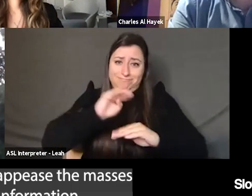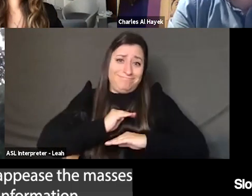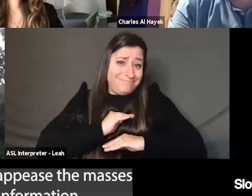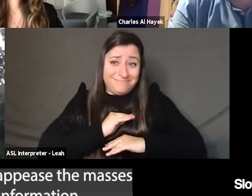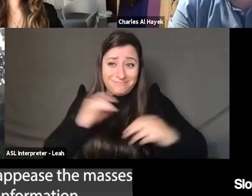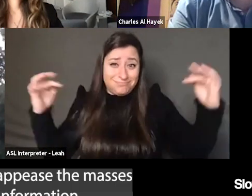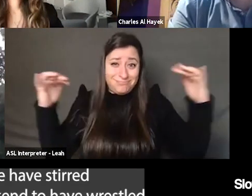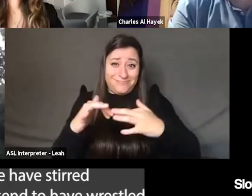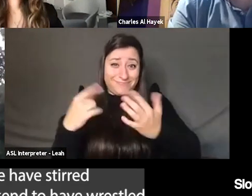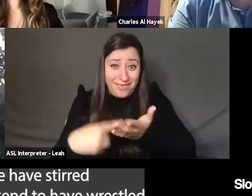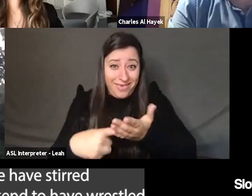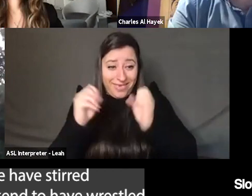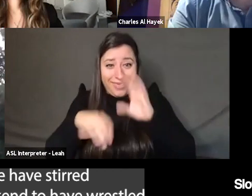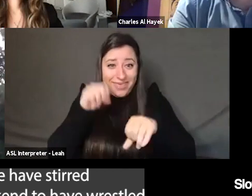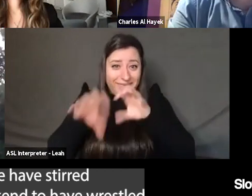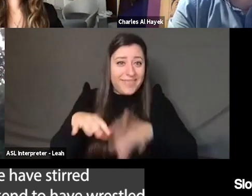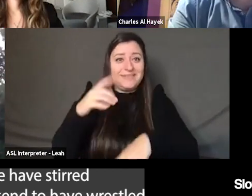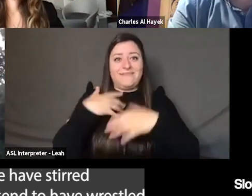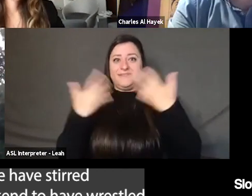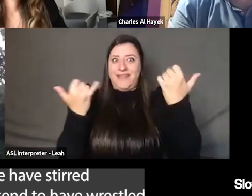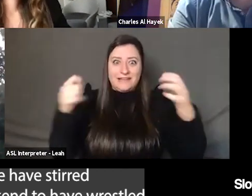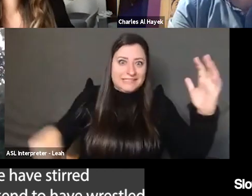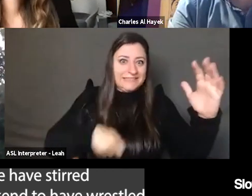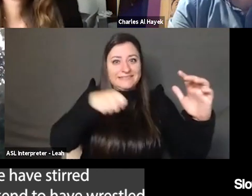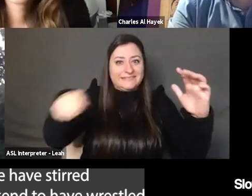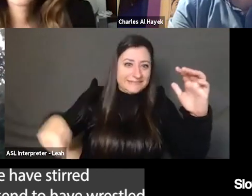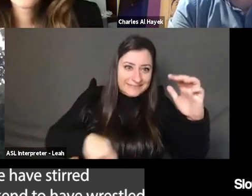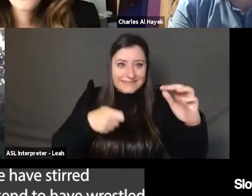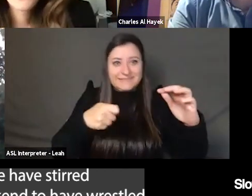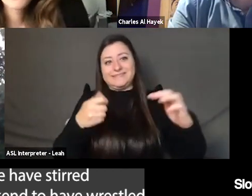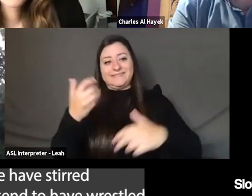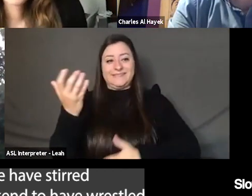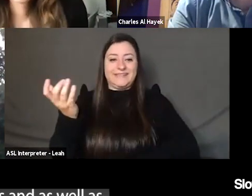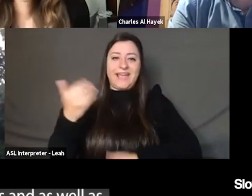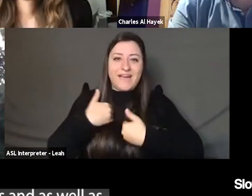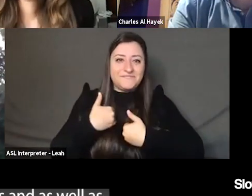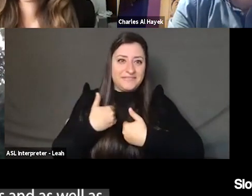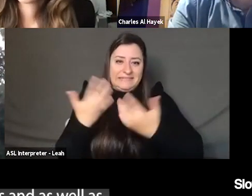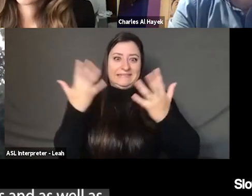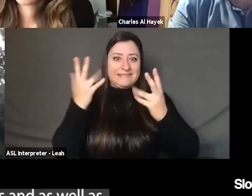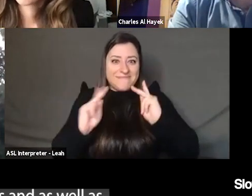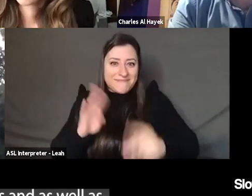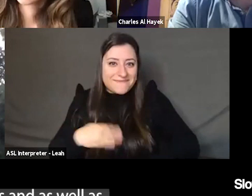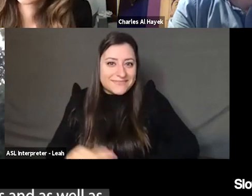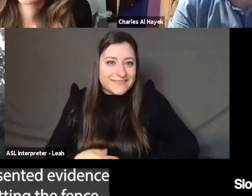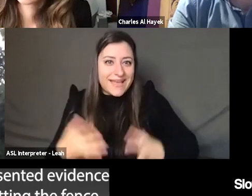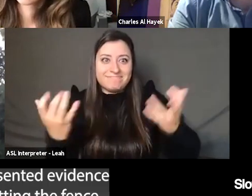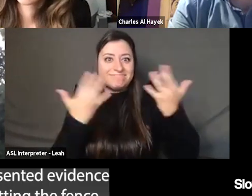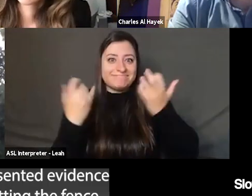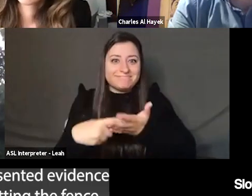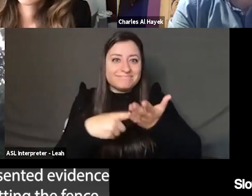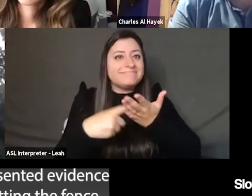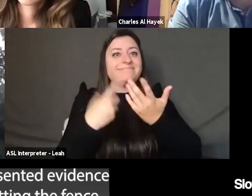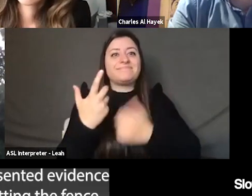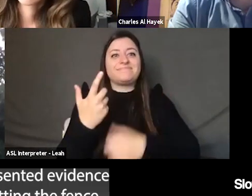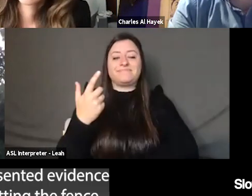with this information now that we have stirred the pot of we kind of have ruffled all the feathers, and as well as